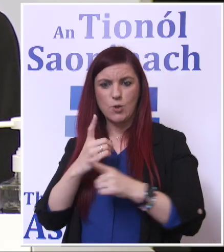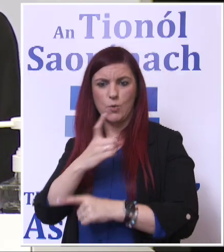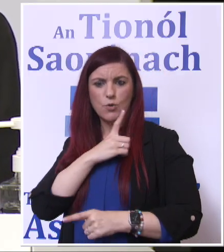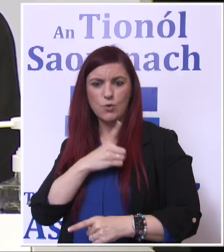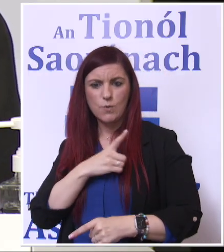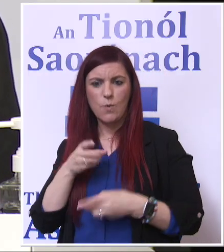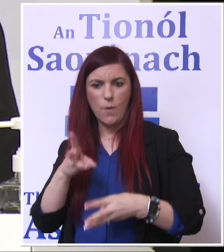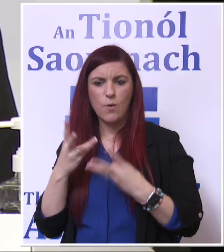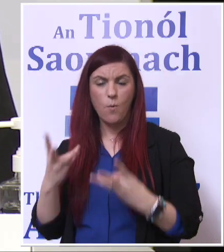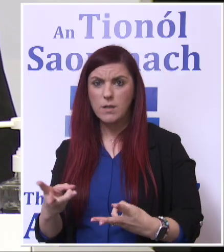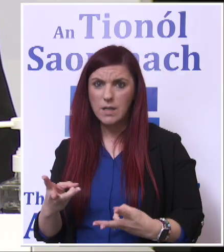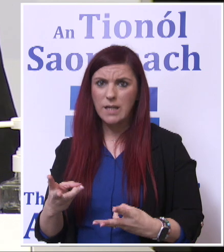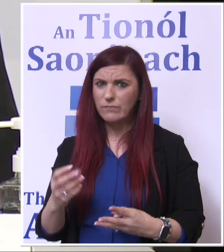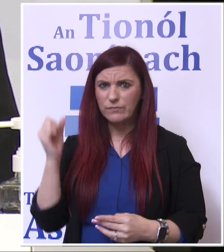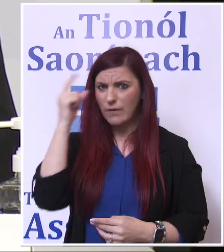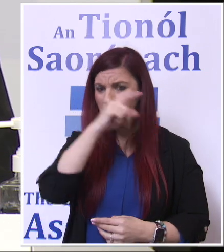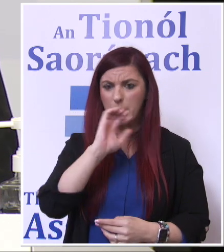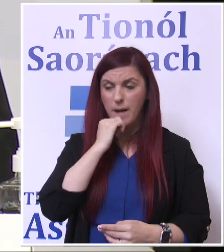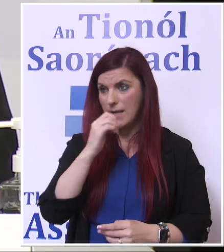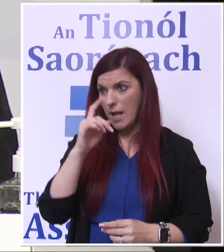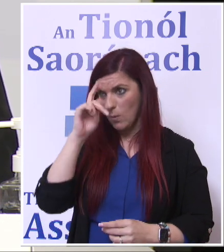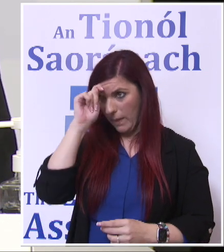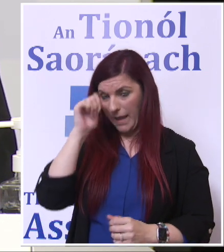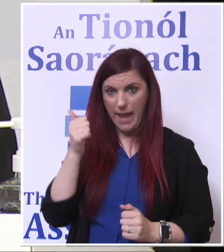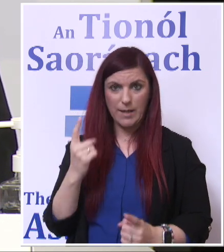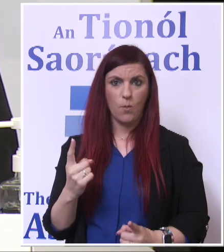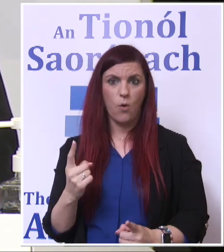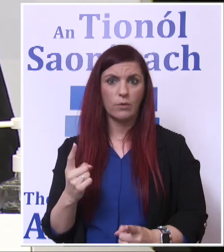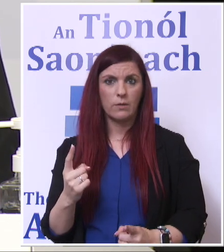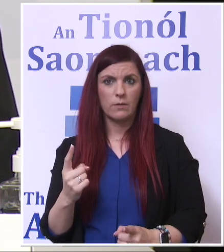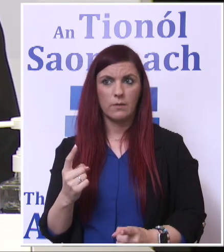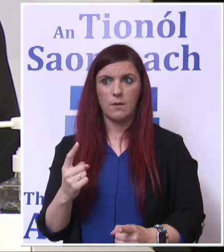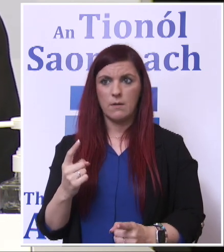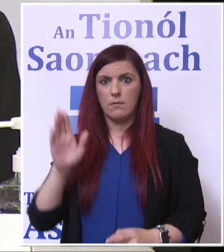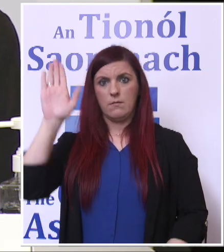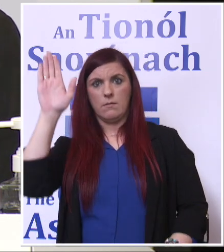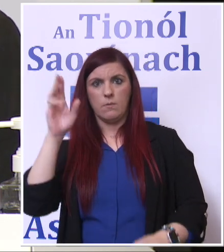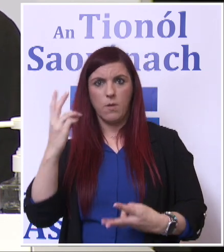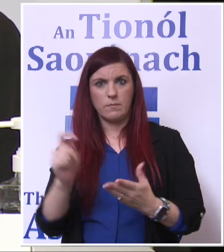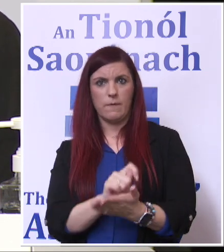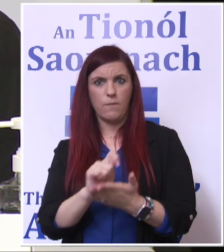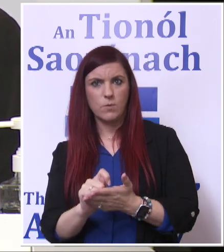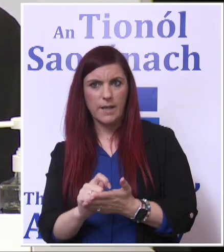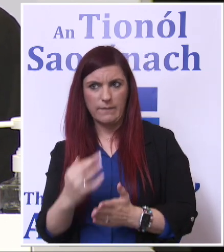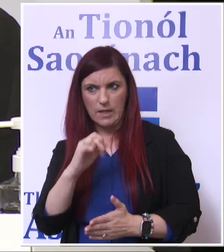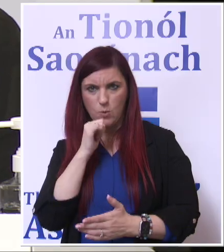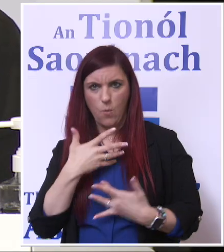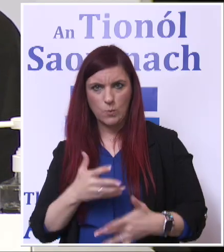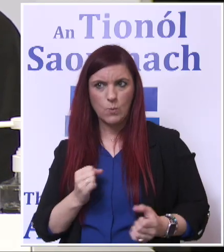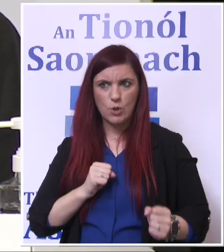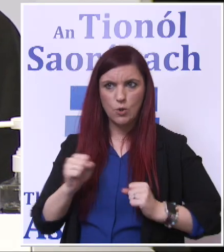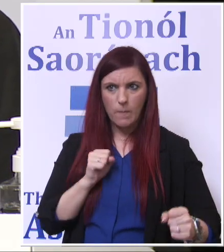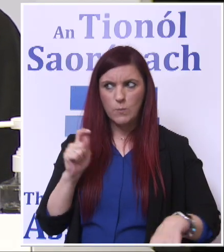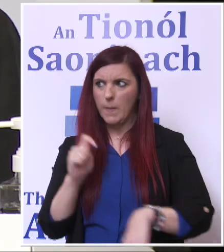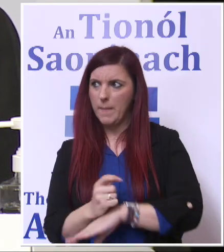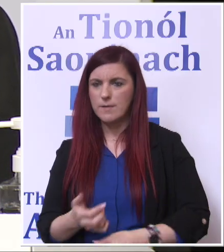you want to do them, because I honestly do not think anybody puts themselves in front of the electorate that really do not want to serve that electorate to the